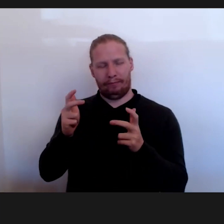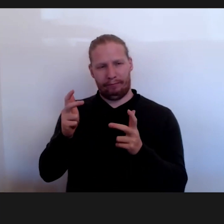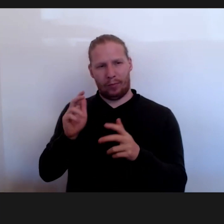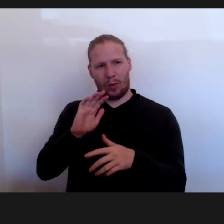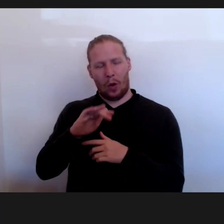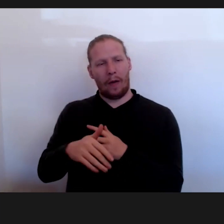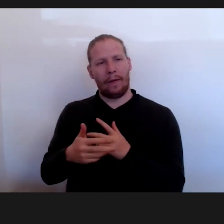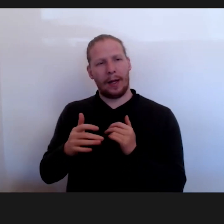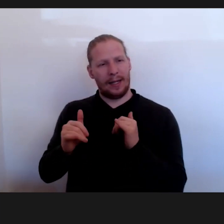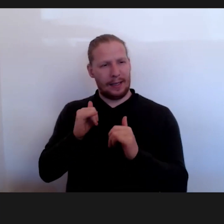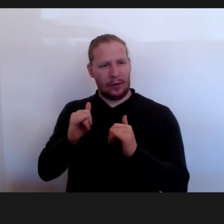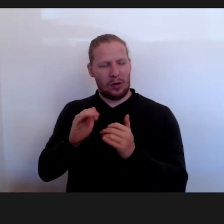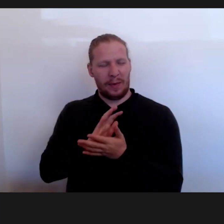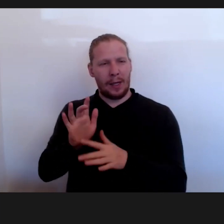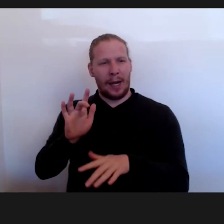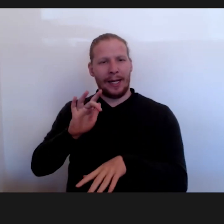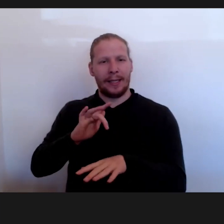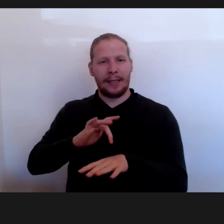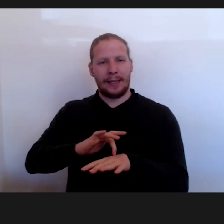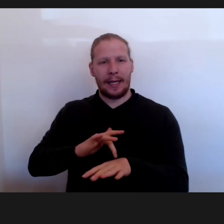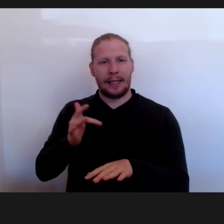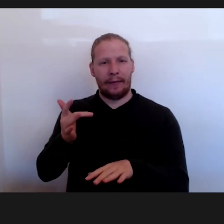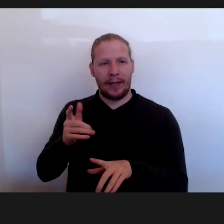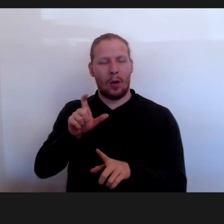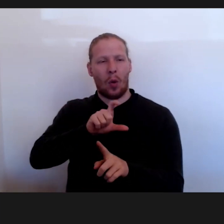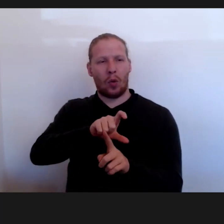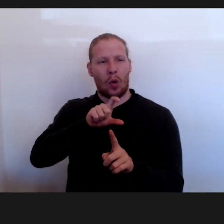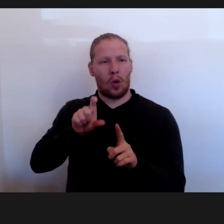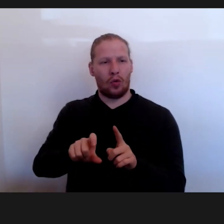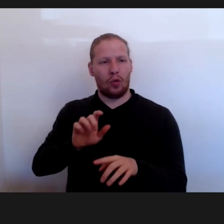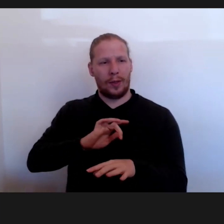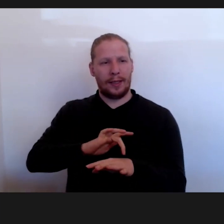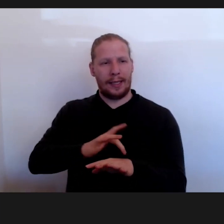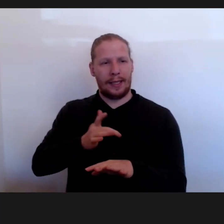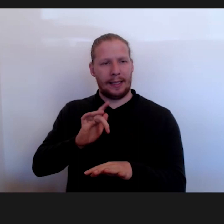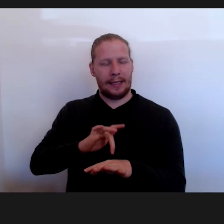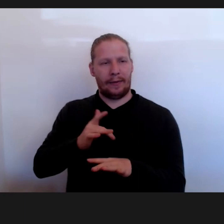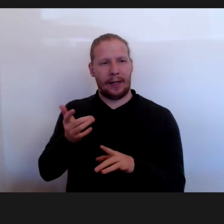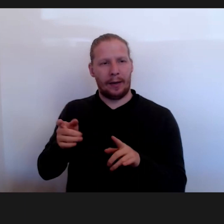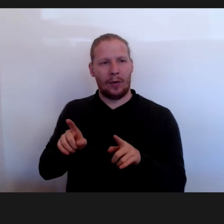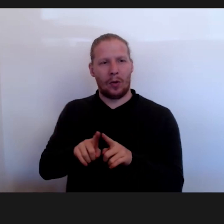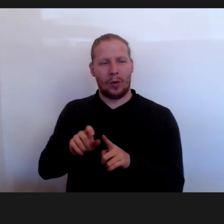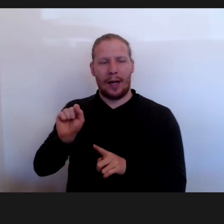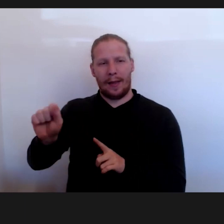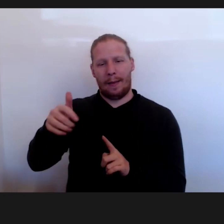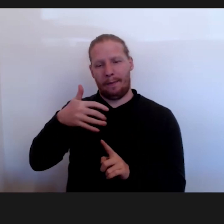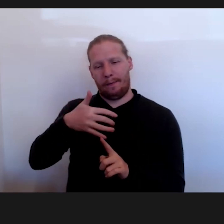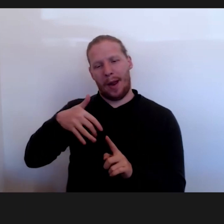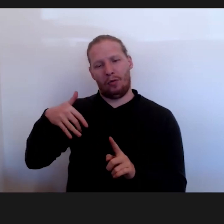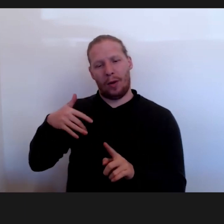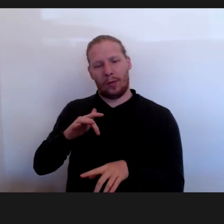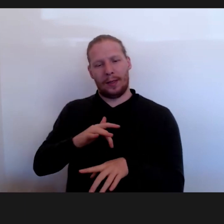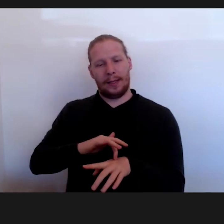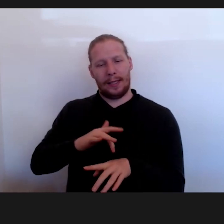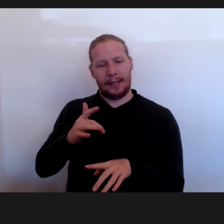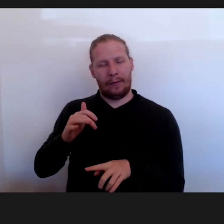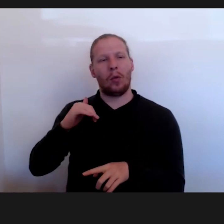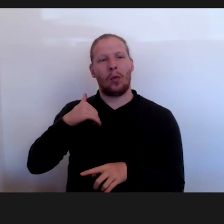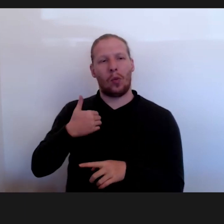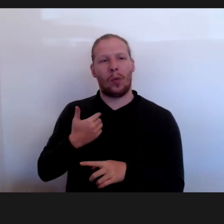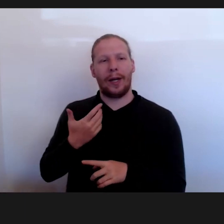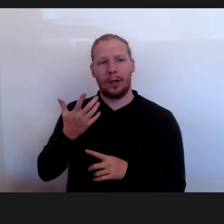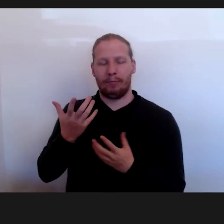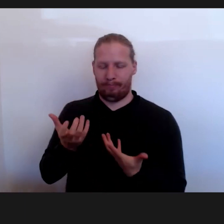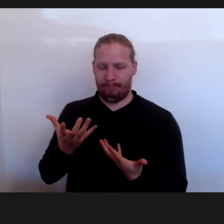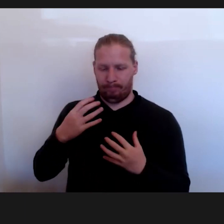things, sensitivities, cultural sensitivities, as well as their background sensitivities, we need to be aware of